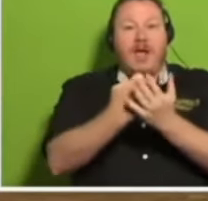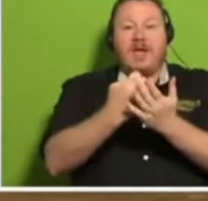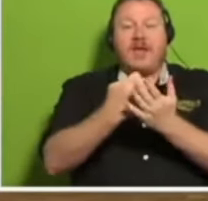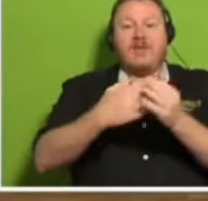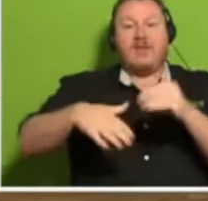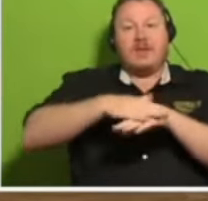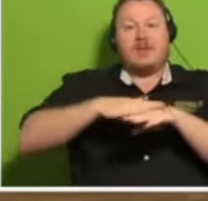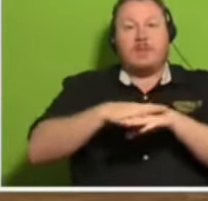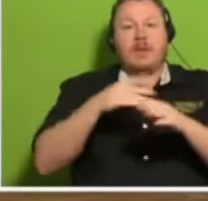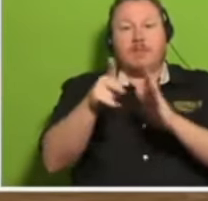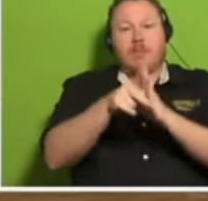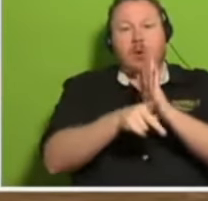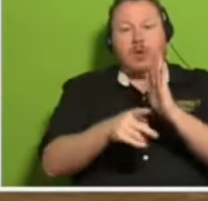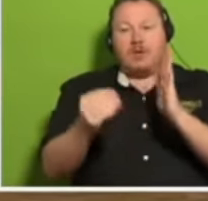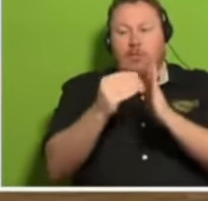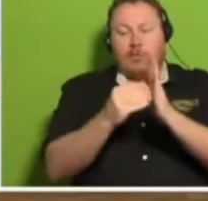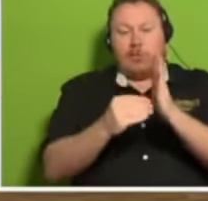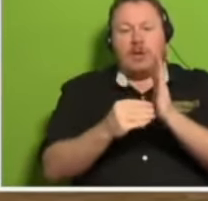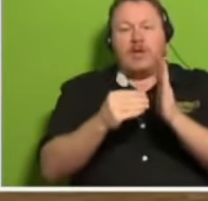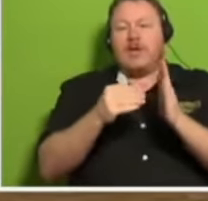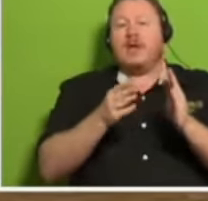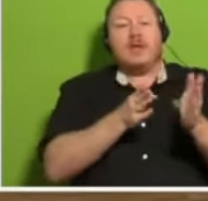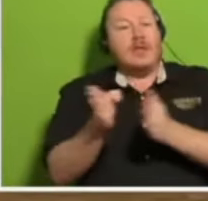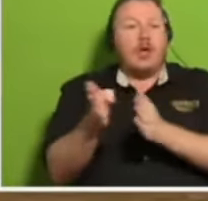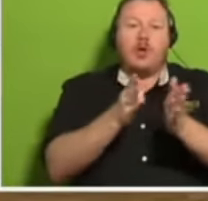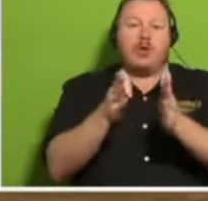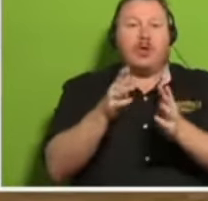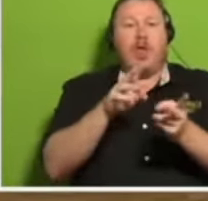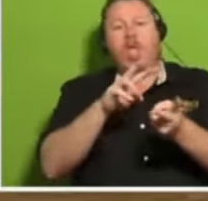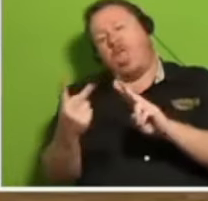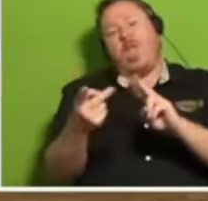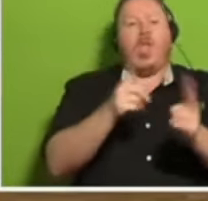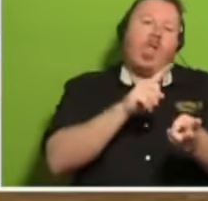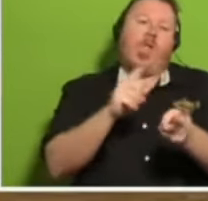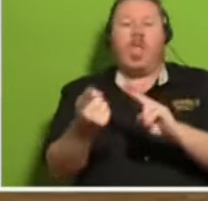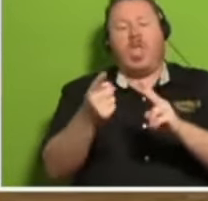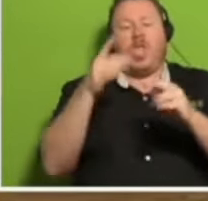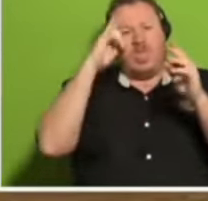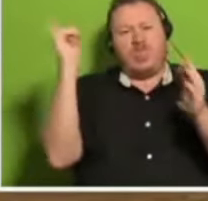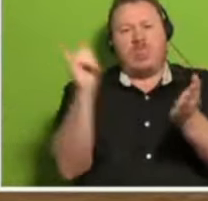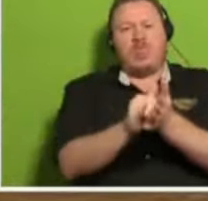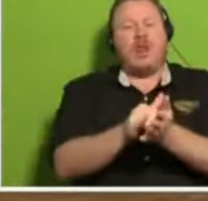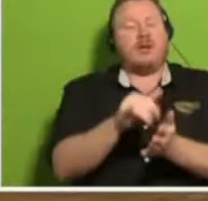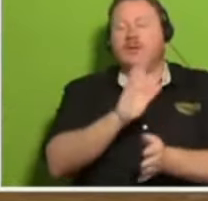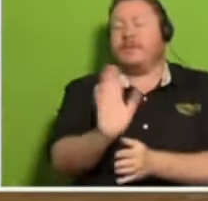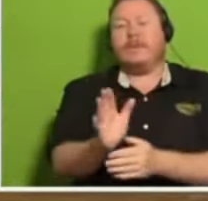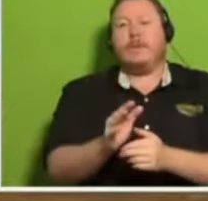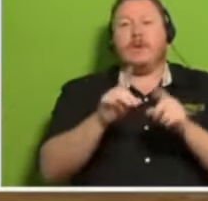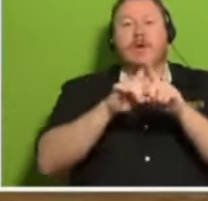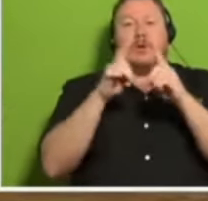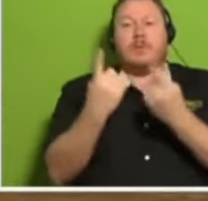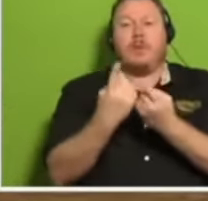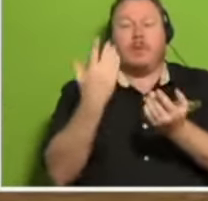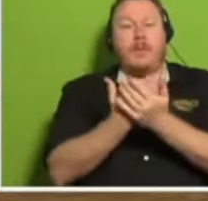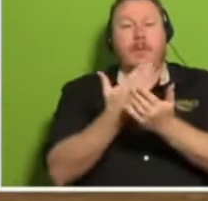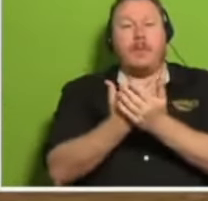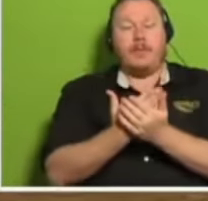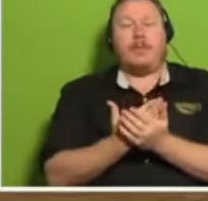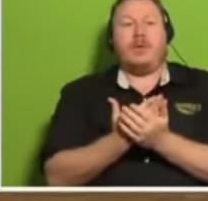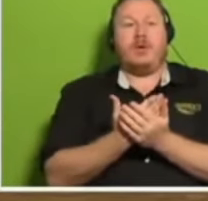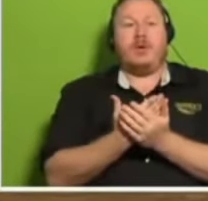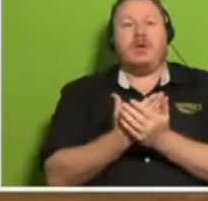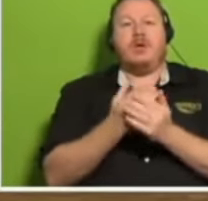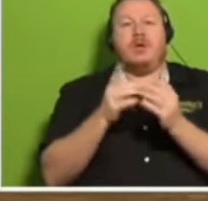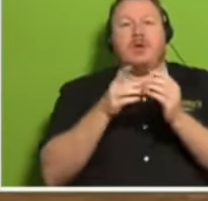policies and that policy direction does not change arbitrarily. Becoming a department that is capable of steering the